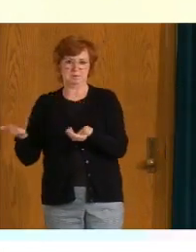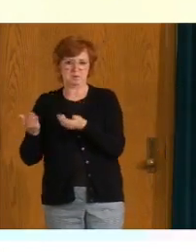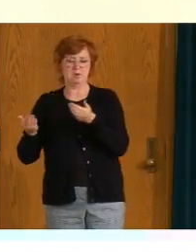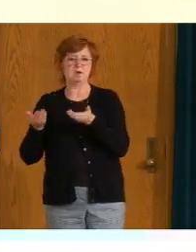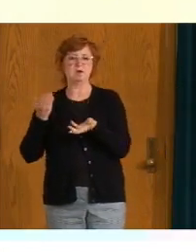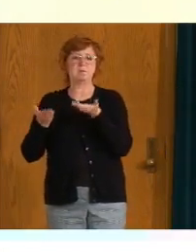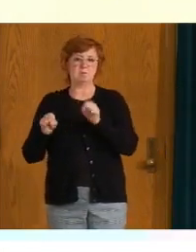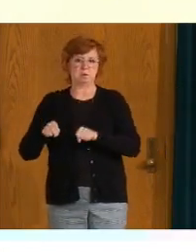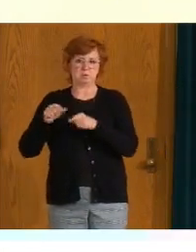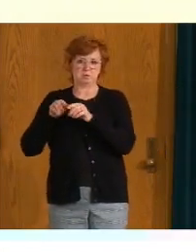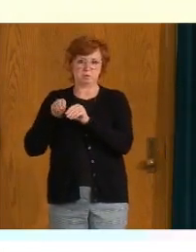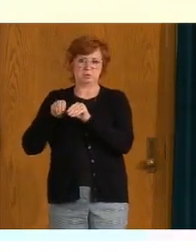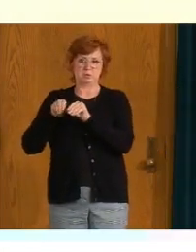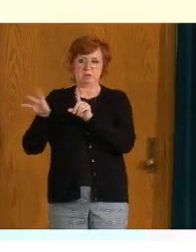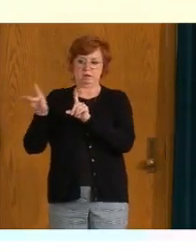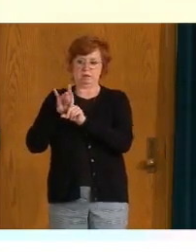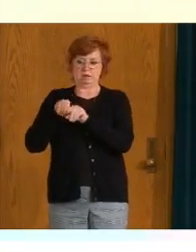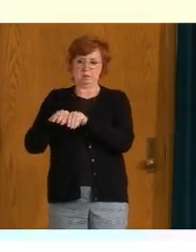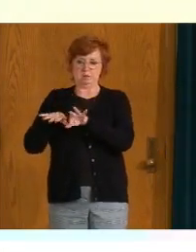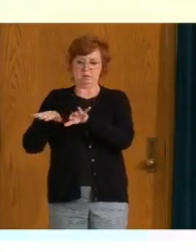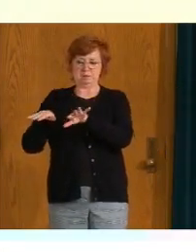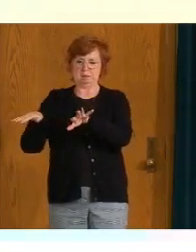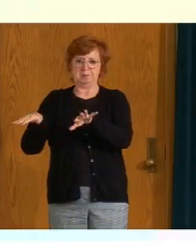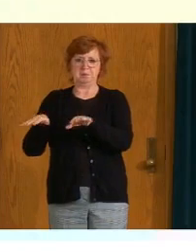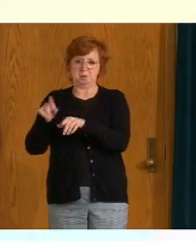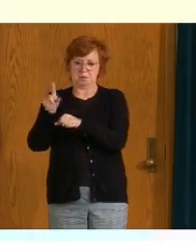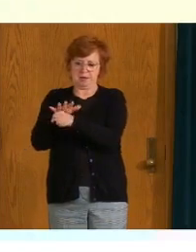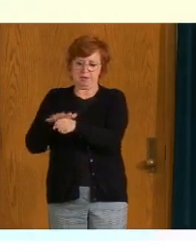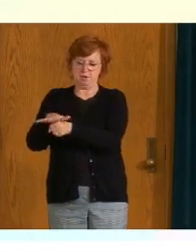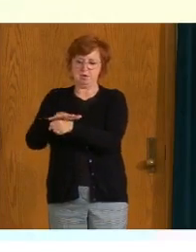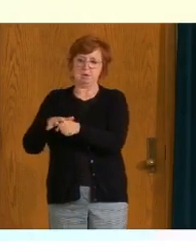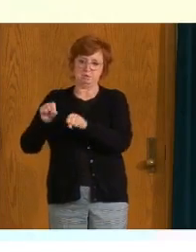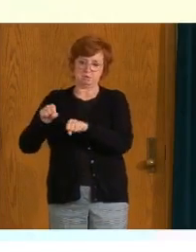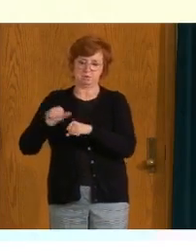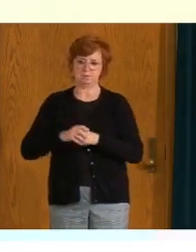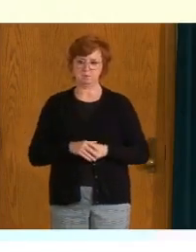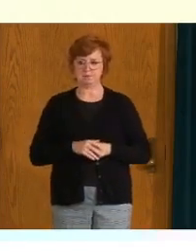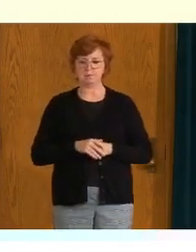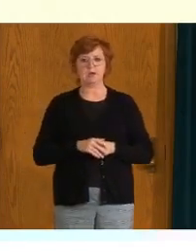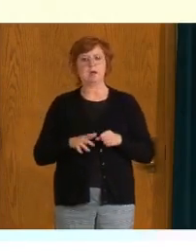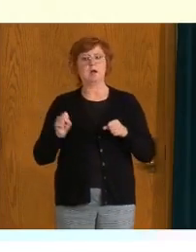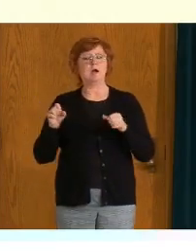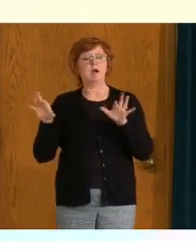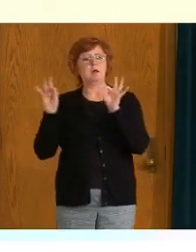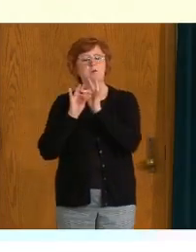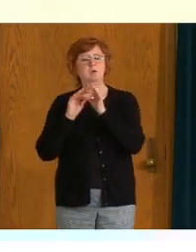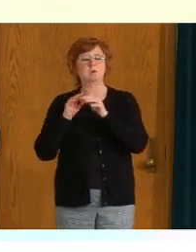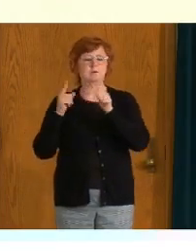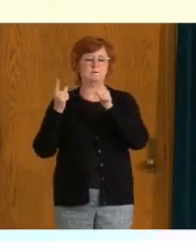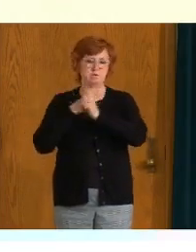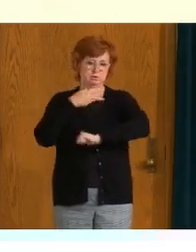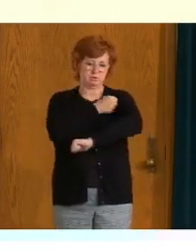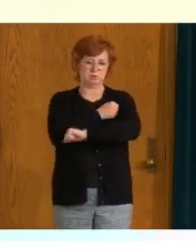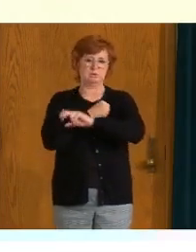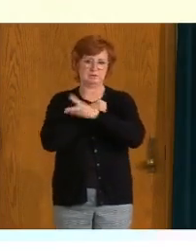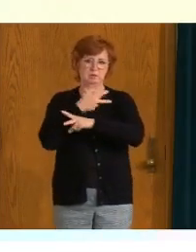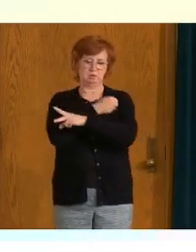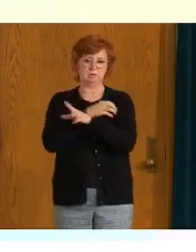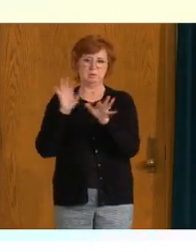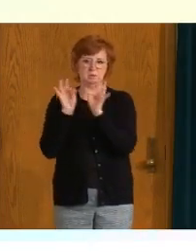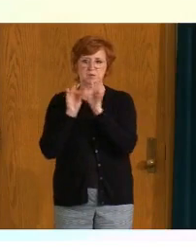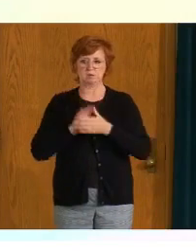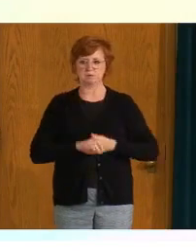to, even if you have one dose, I think is all working towards that, where when we have an outbreak or an